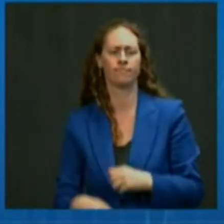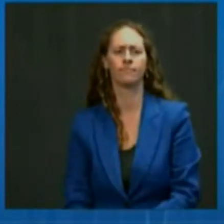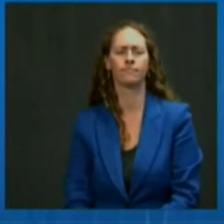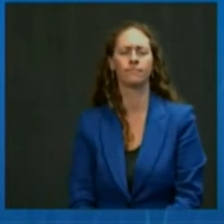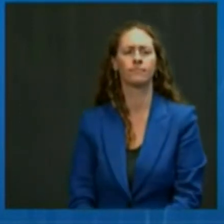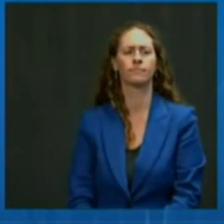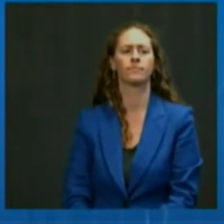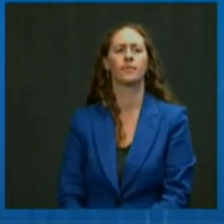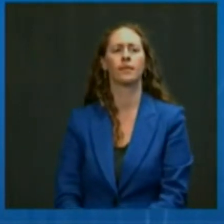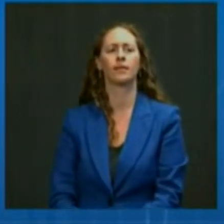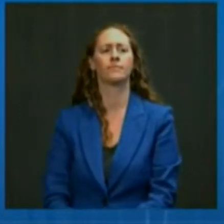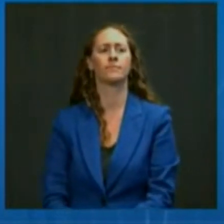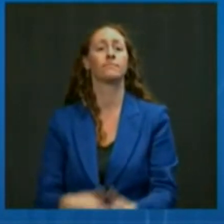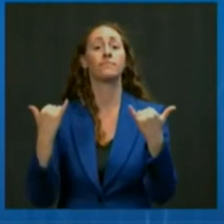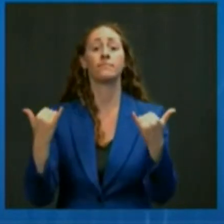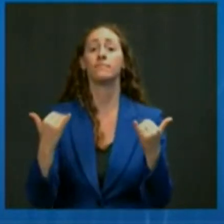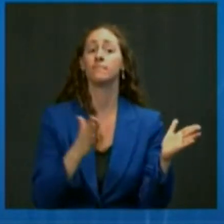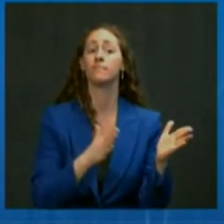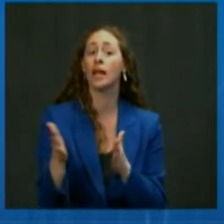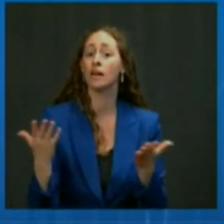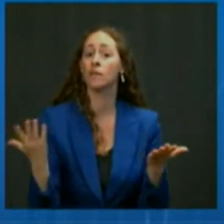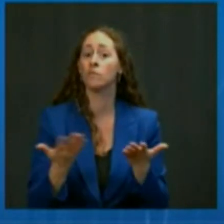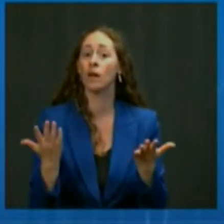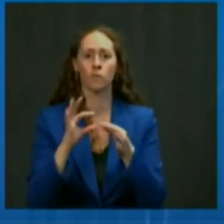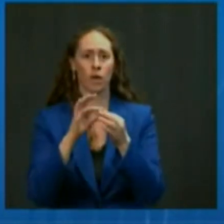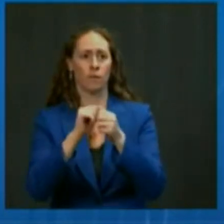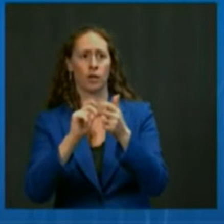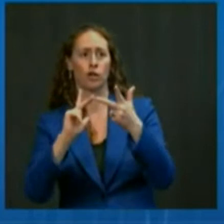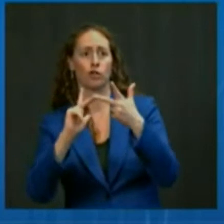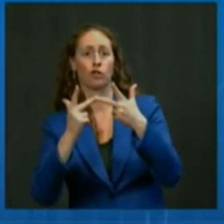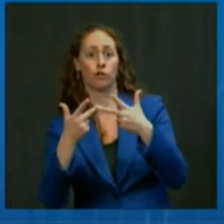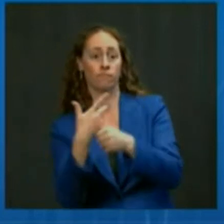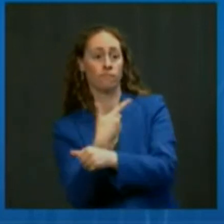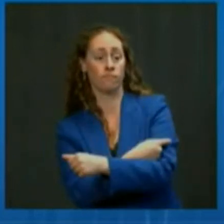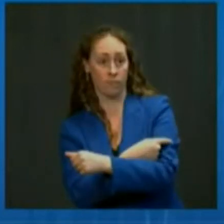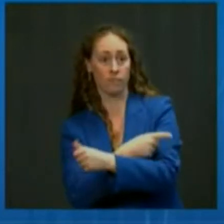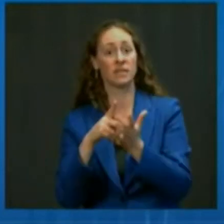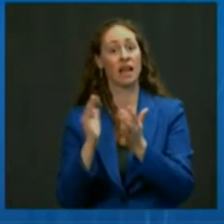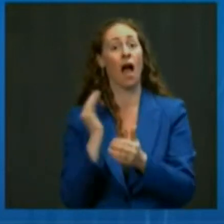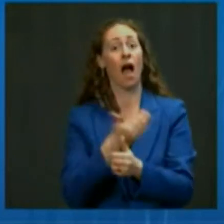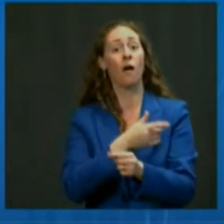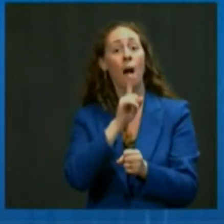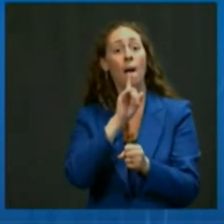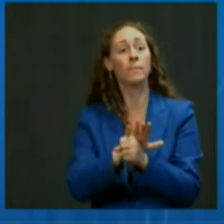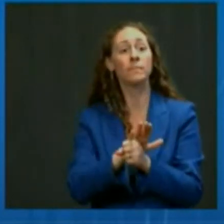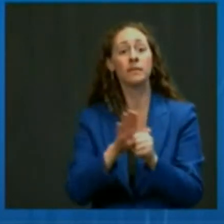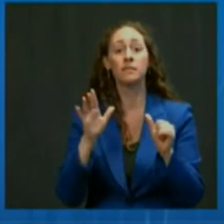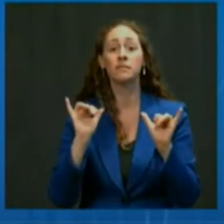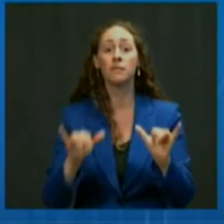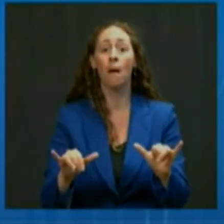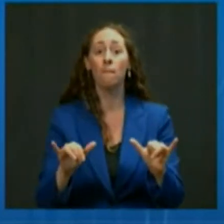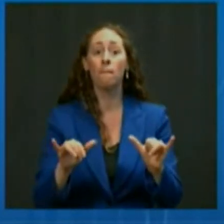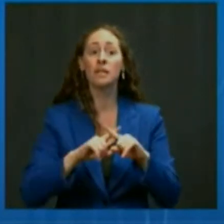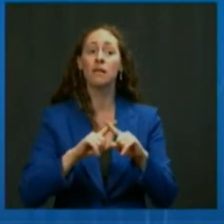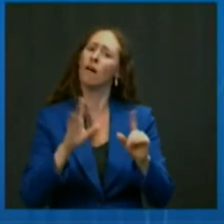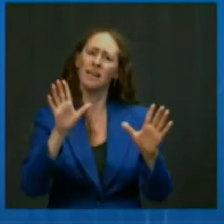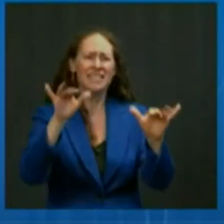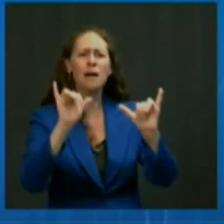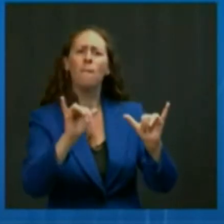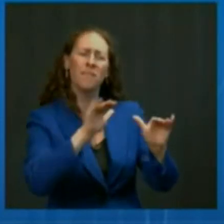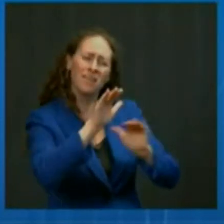does not change our commitment to vaccinating those who are not yet vaccinated here in the US and around the